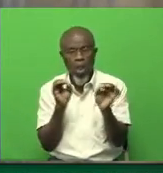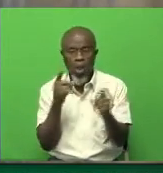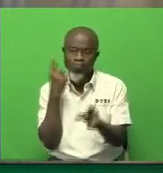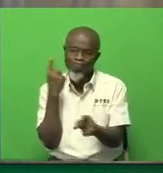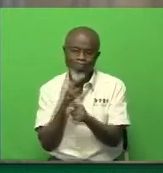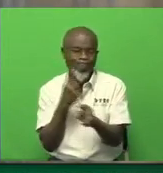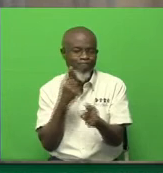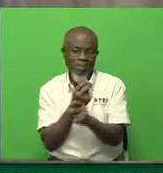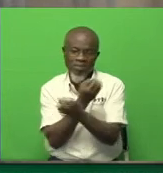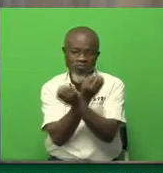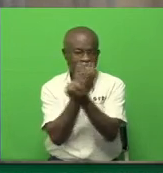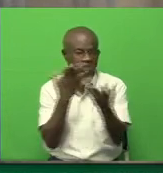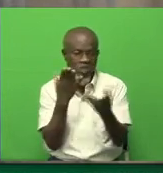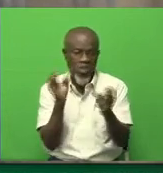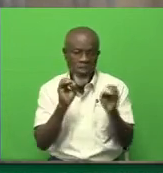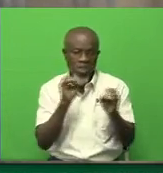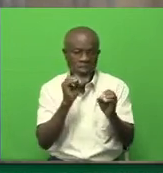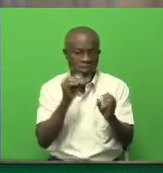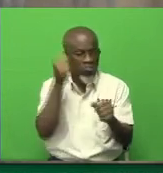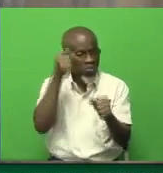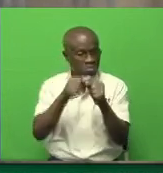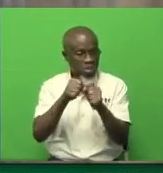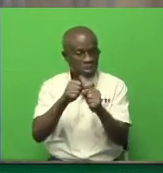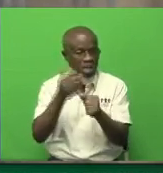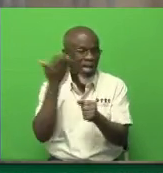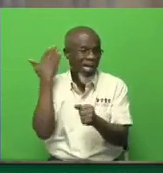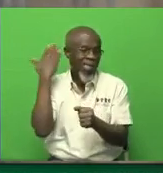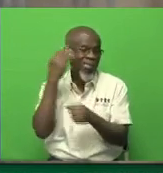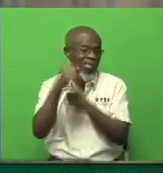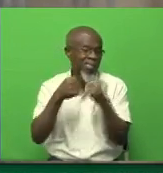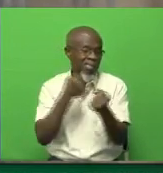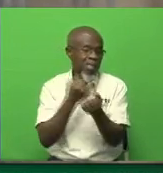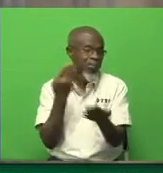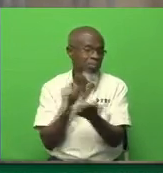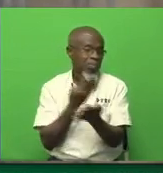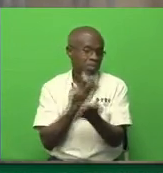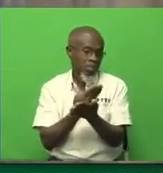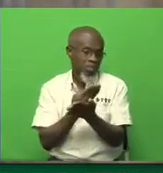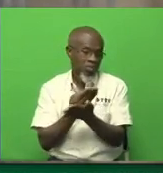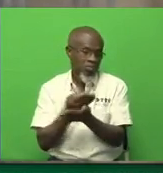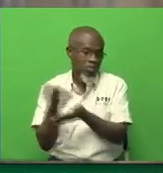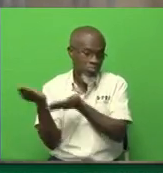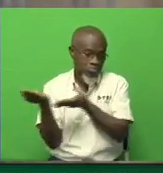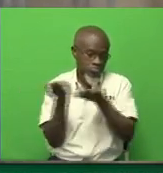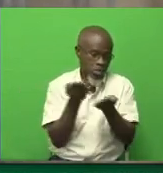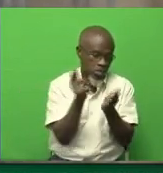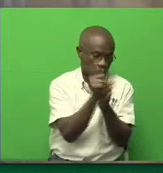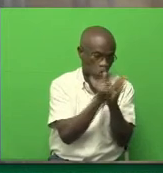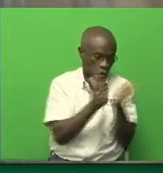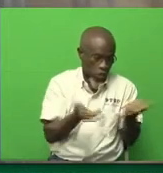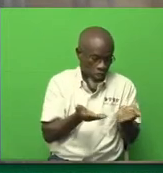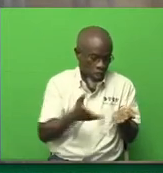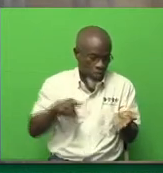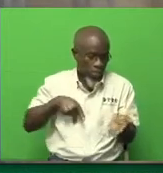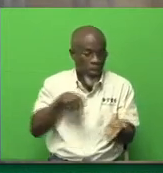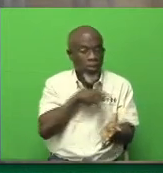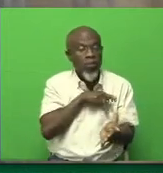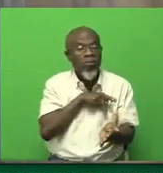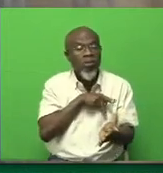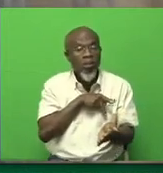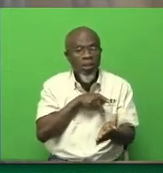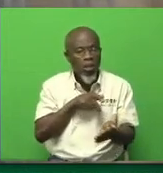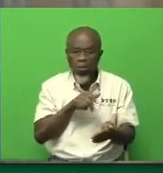in last year's budget we were told that it would bring the law to Parliament but it did not what are the facts here